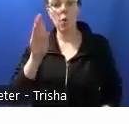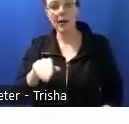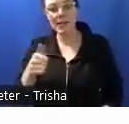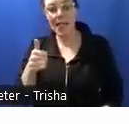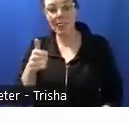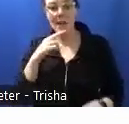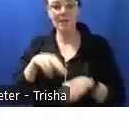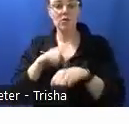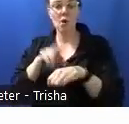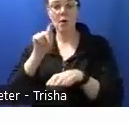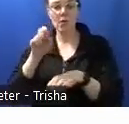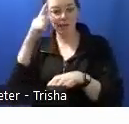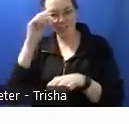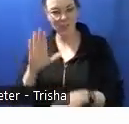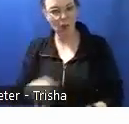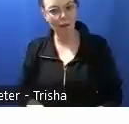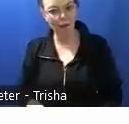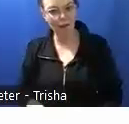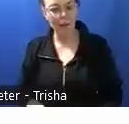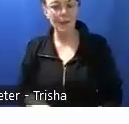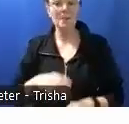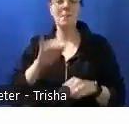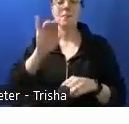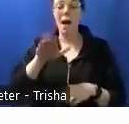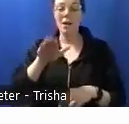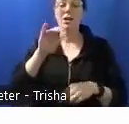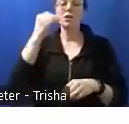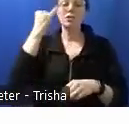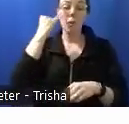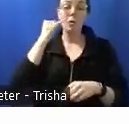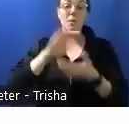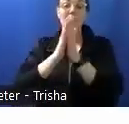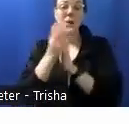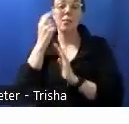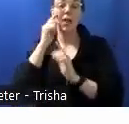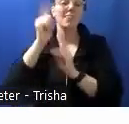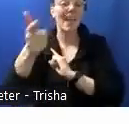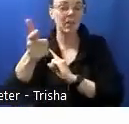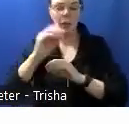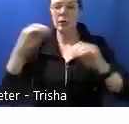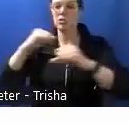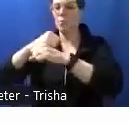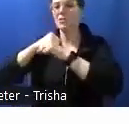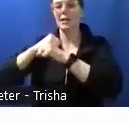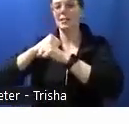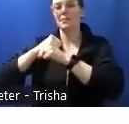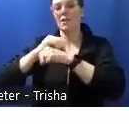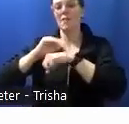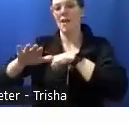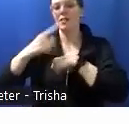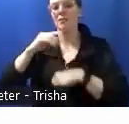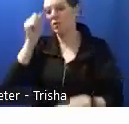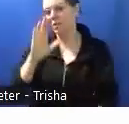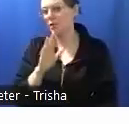schizophrenia. Of course, if you become blind later, there's no protective effect. But yeah, that's a whole